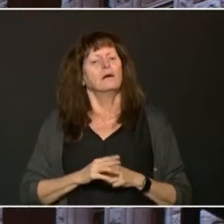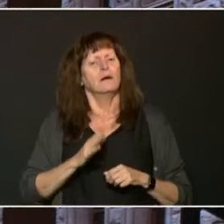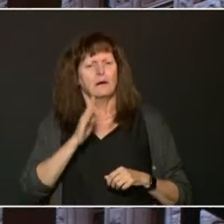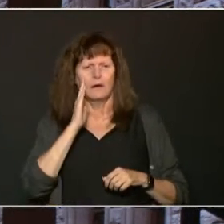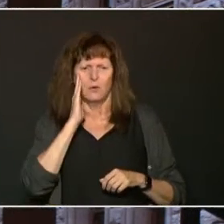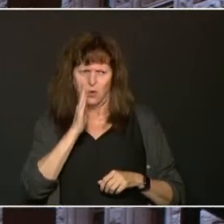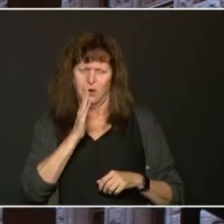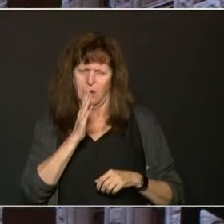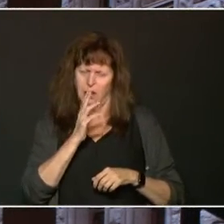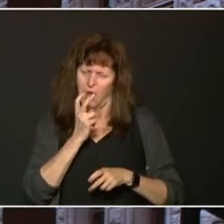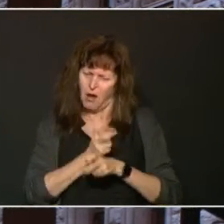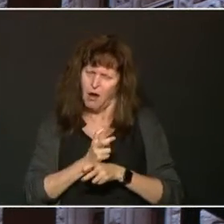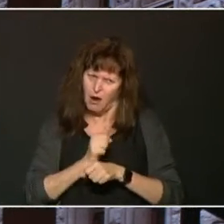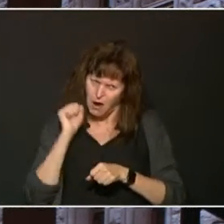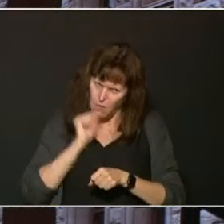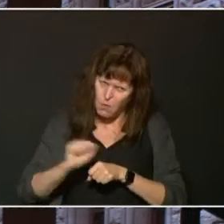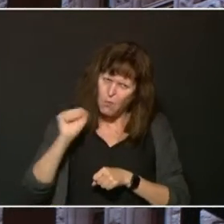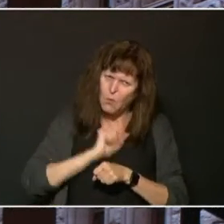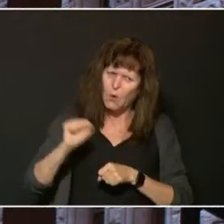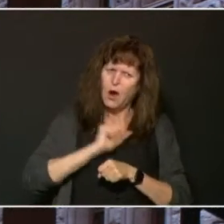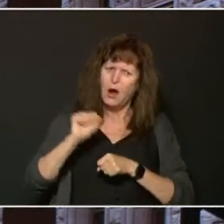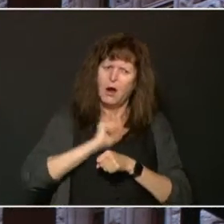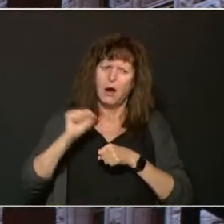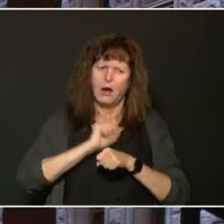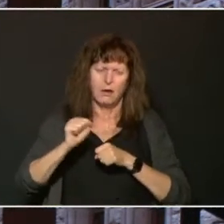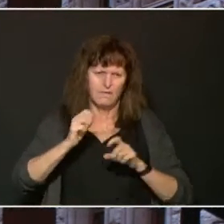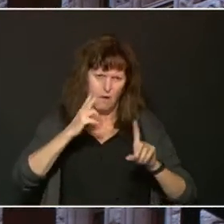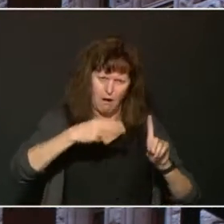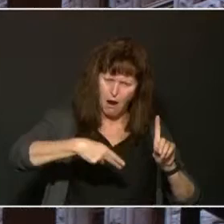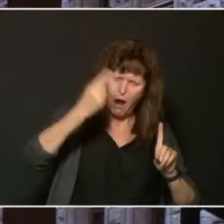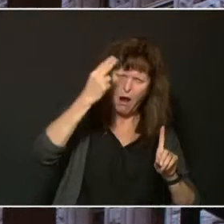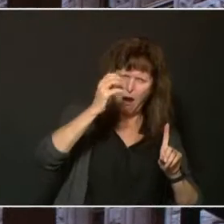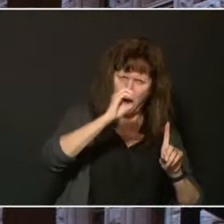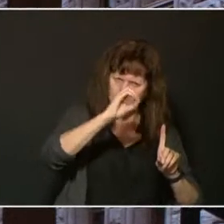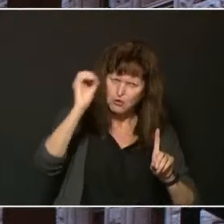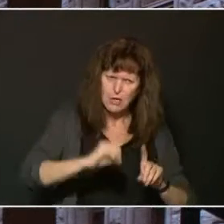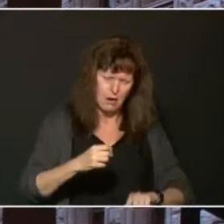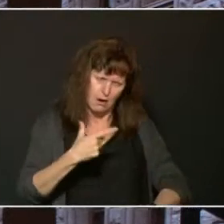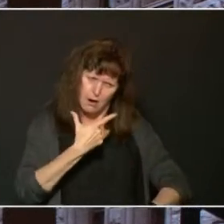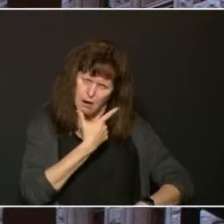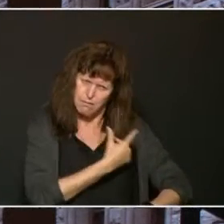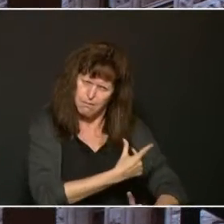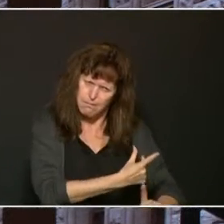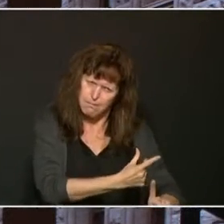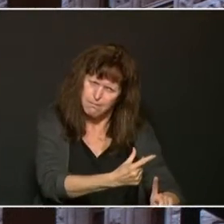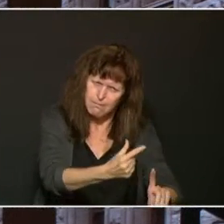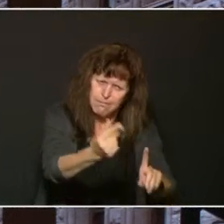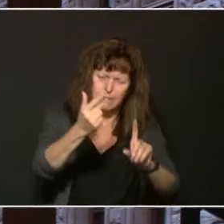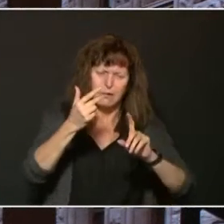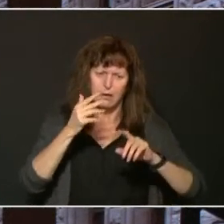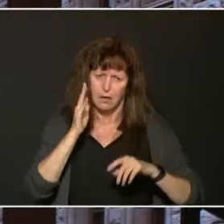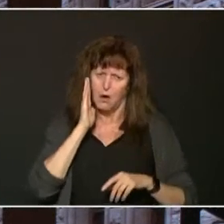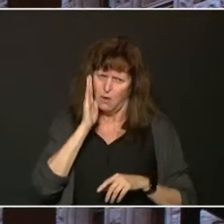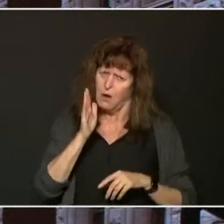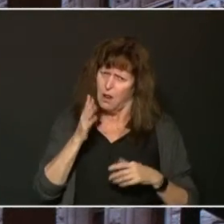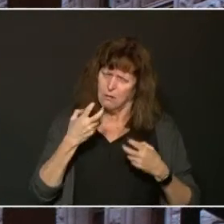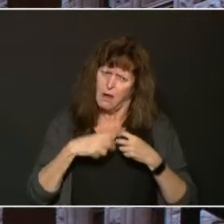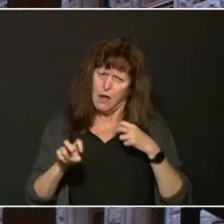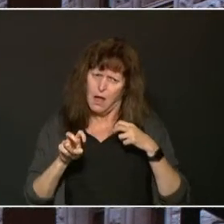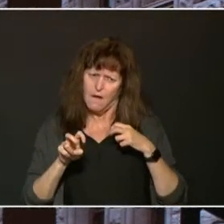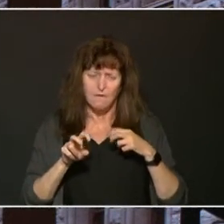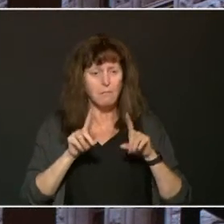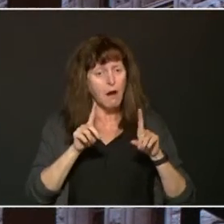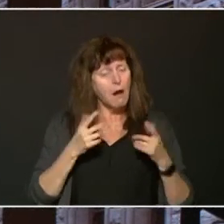that high in immunization rate. At a population level, we are at 78%